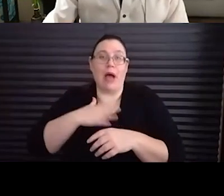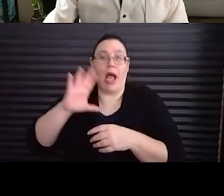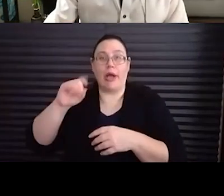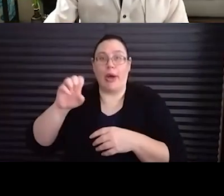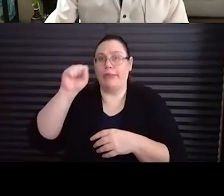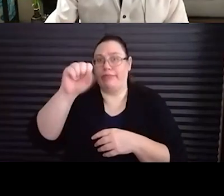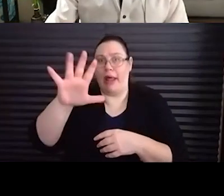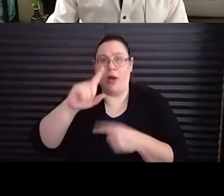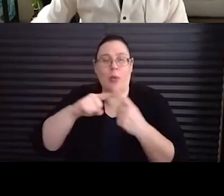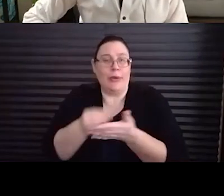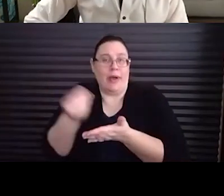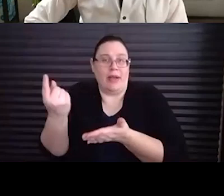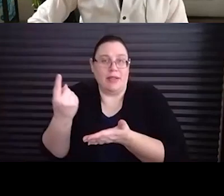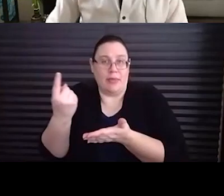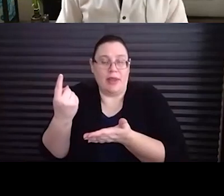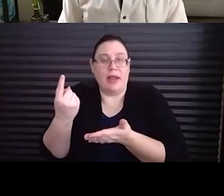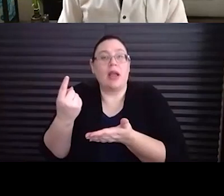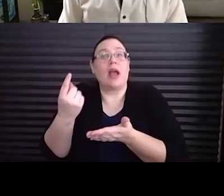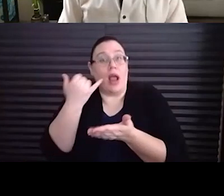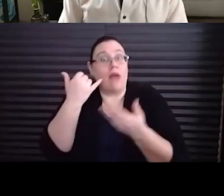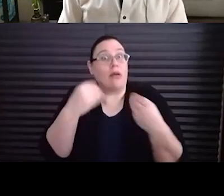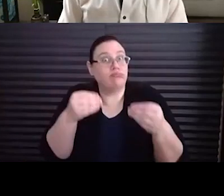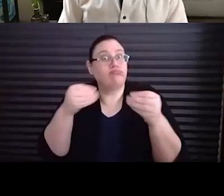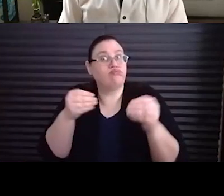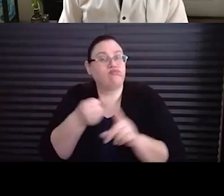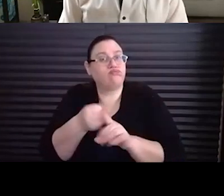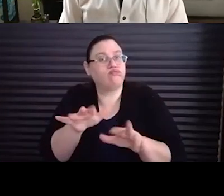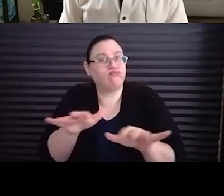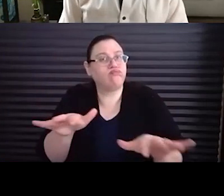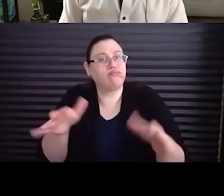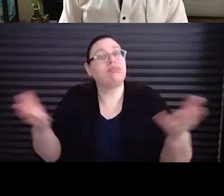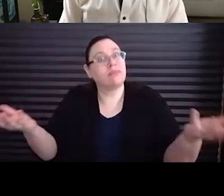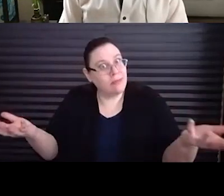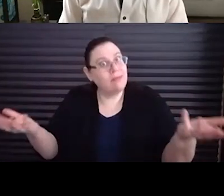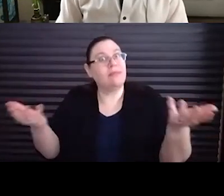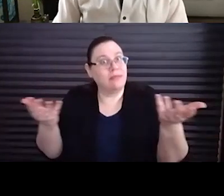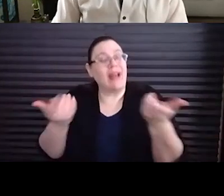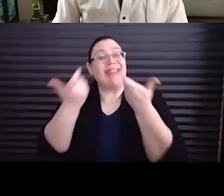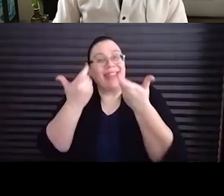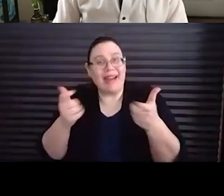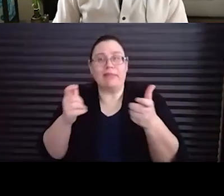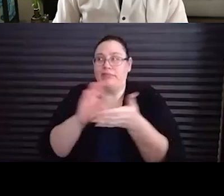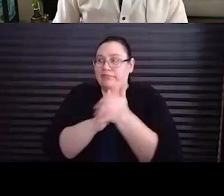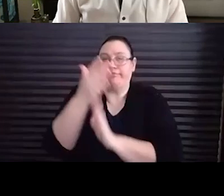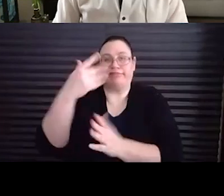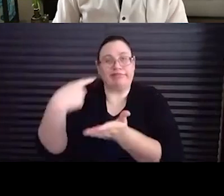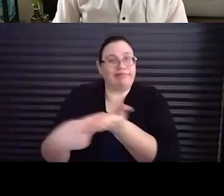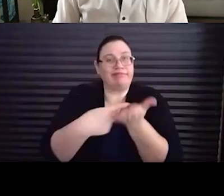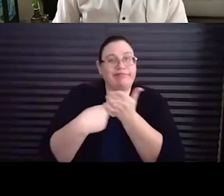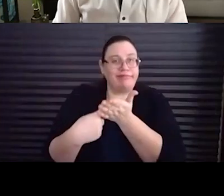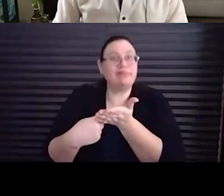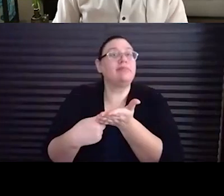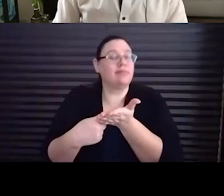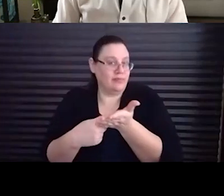this. And then if you are able to get some sales or to generate revenue, then that's sort of a larger conversation. So yes, those